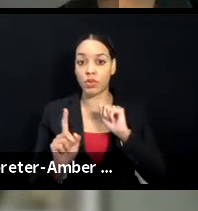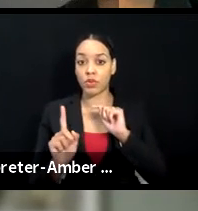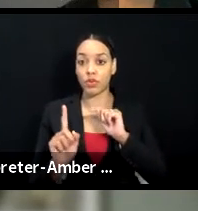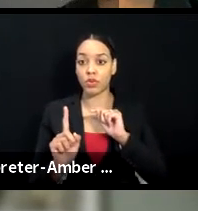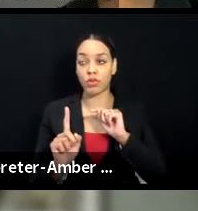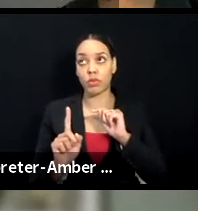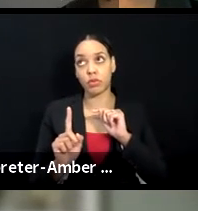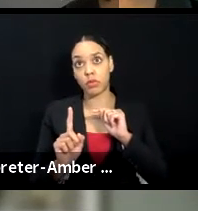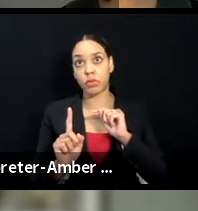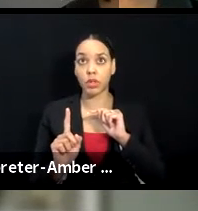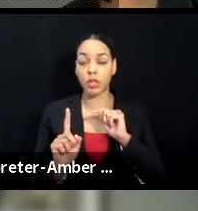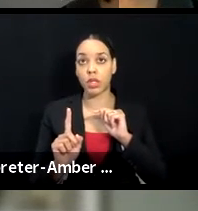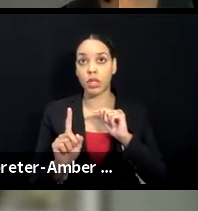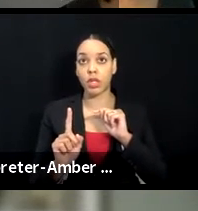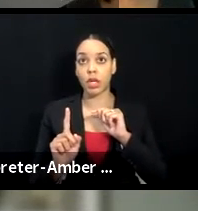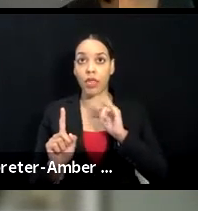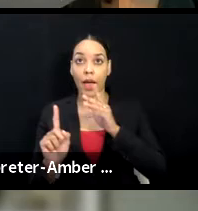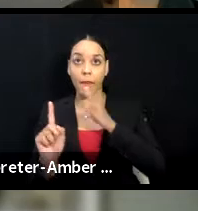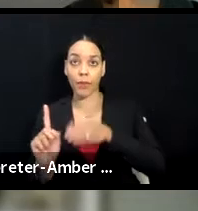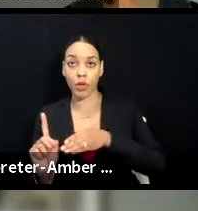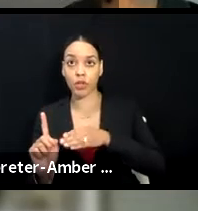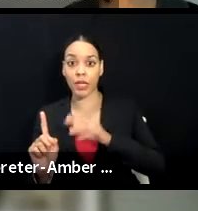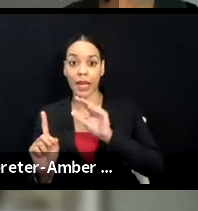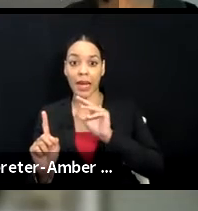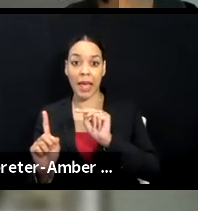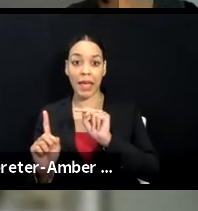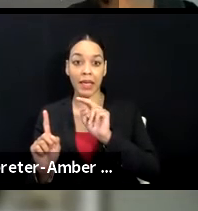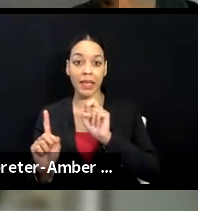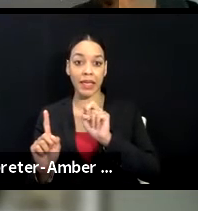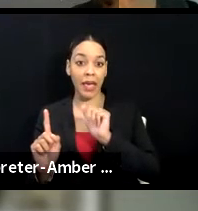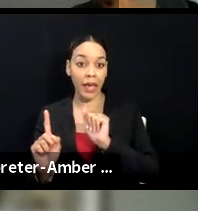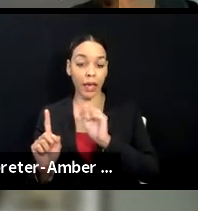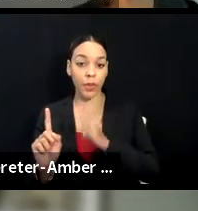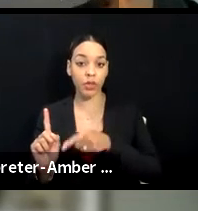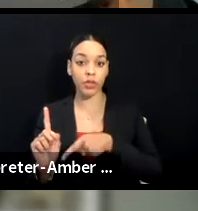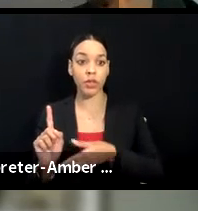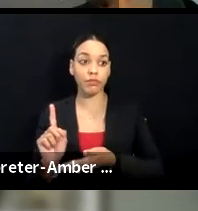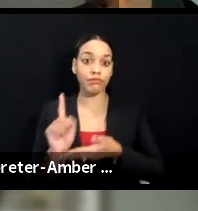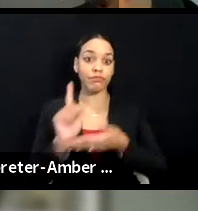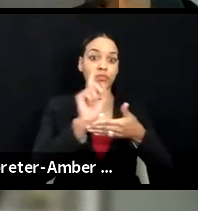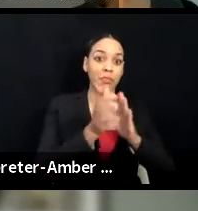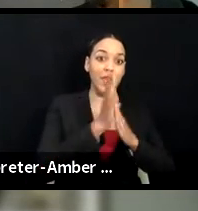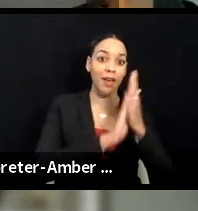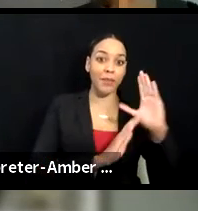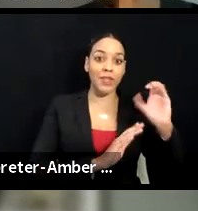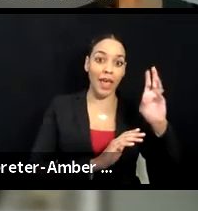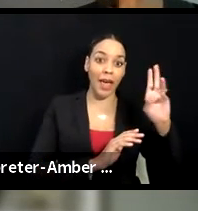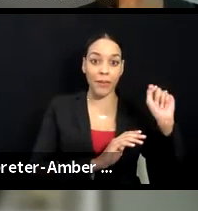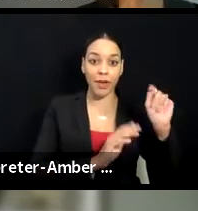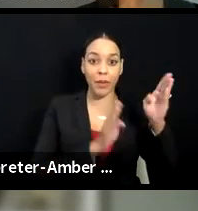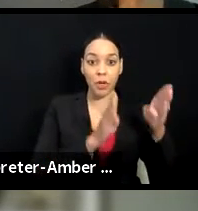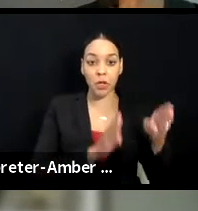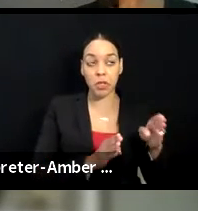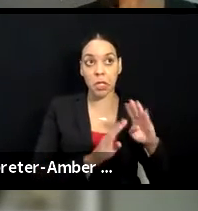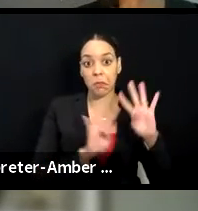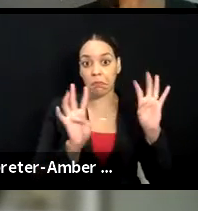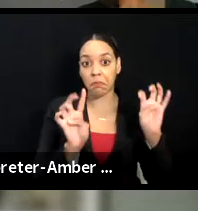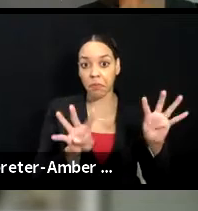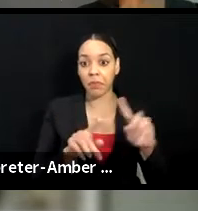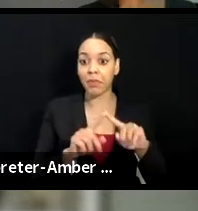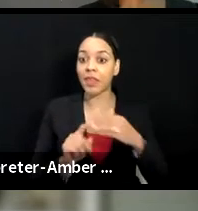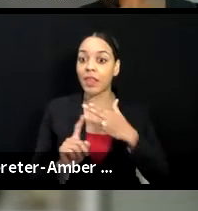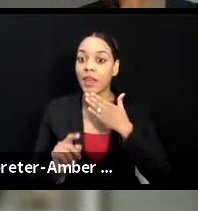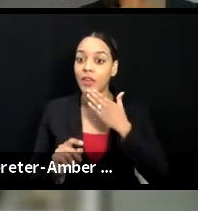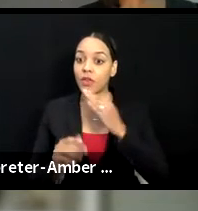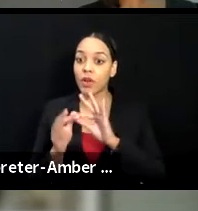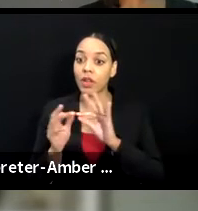become the cabinet person, but regardless, both and, thank you, Greg Reiner. Who is an